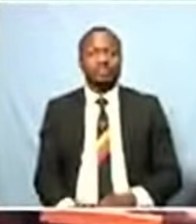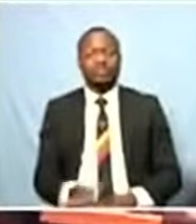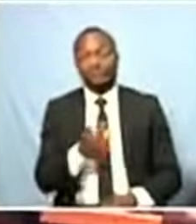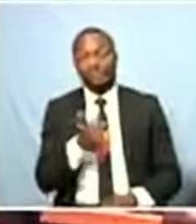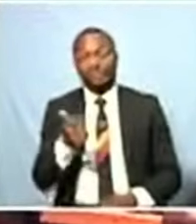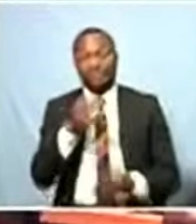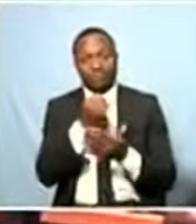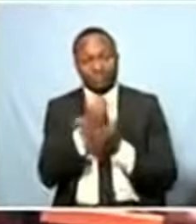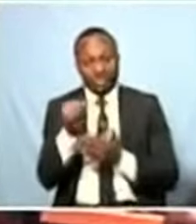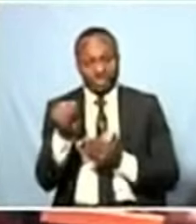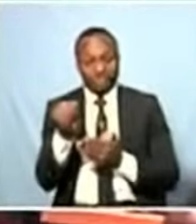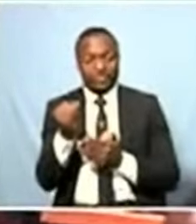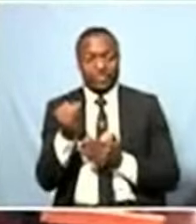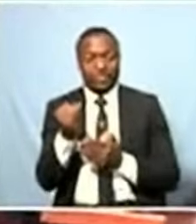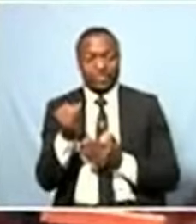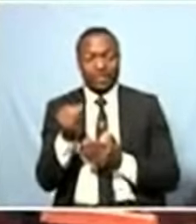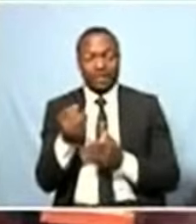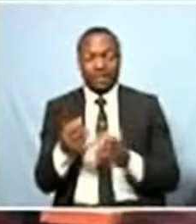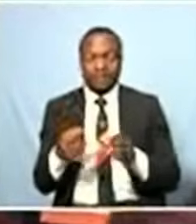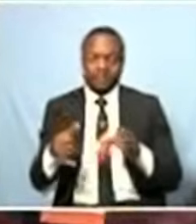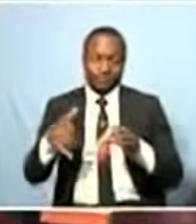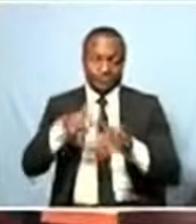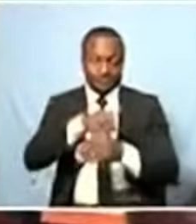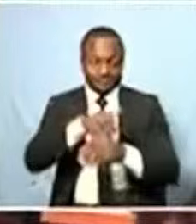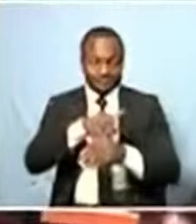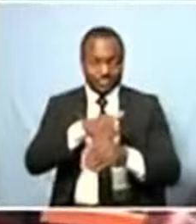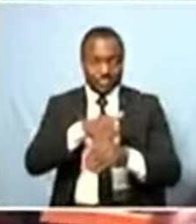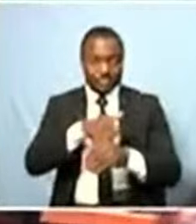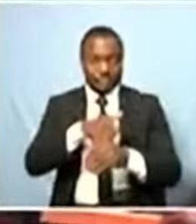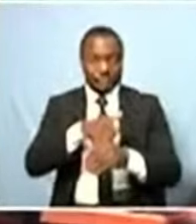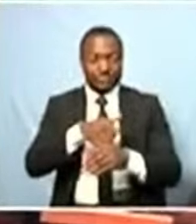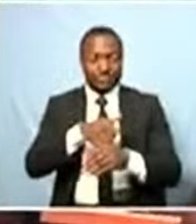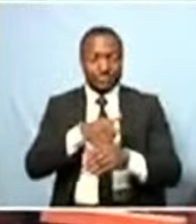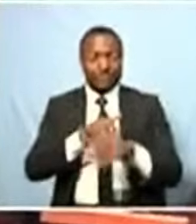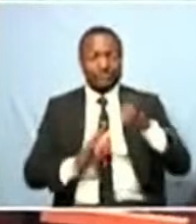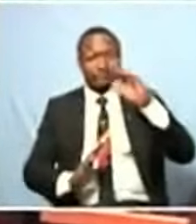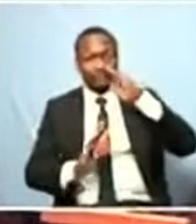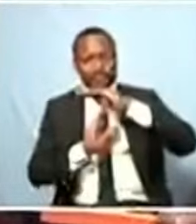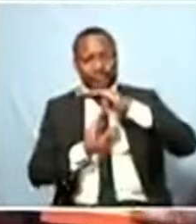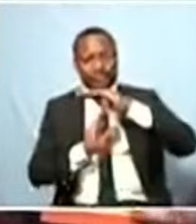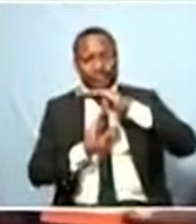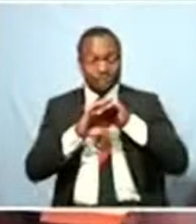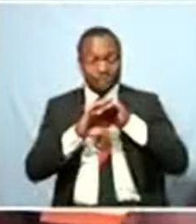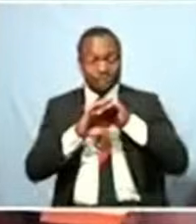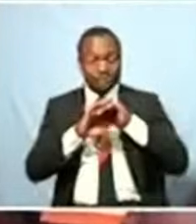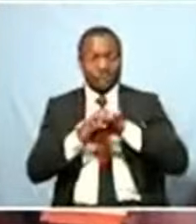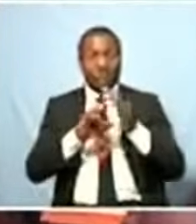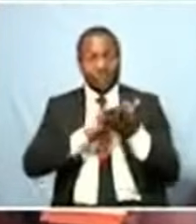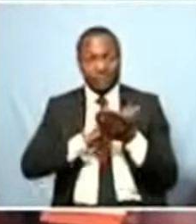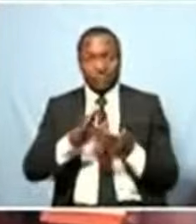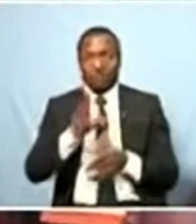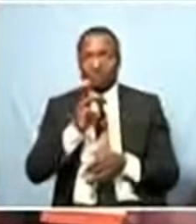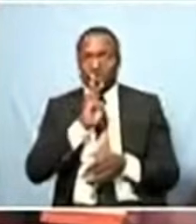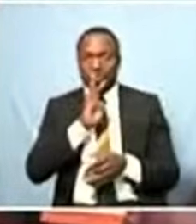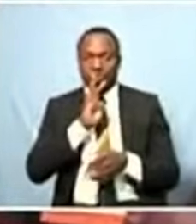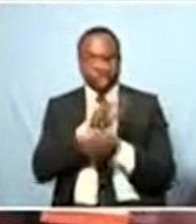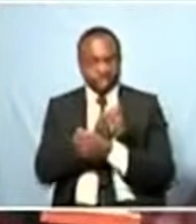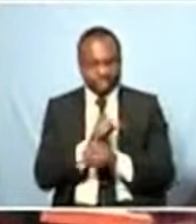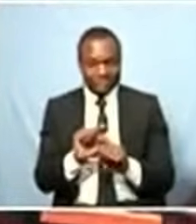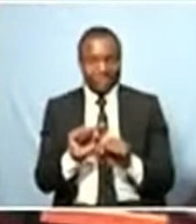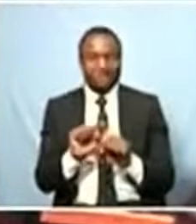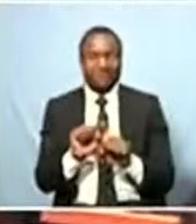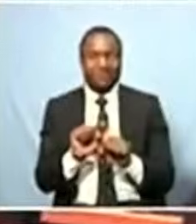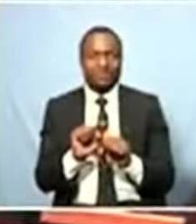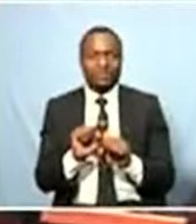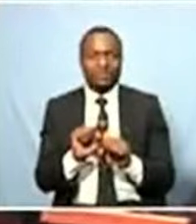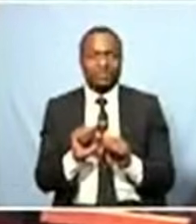Other pressing issues include limited access to clean water and sanitation,